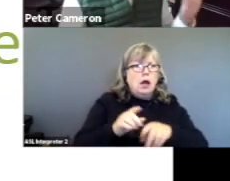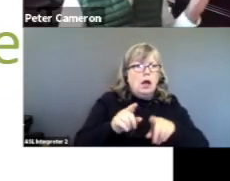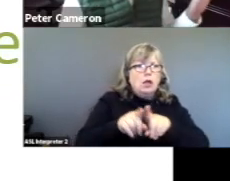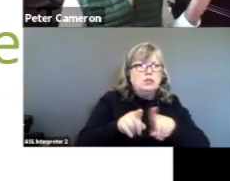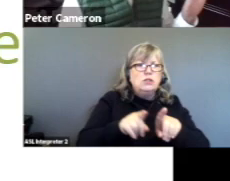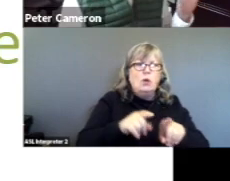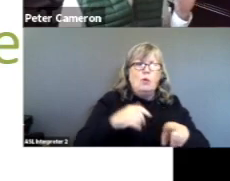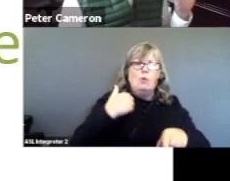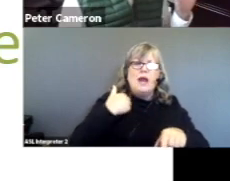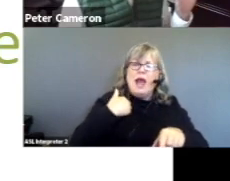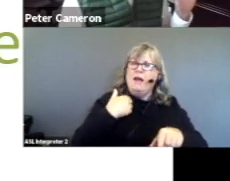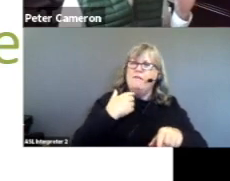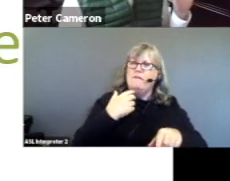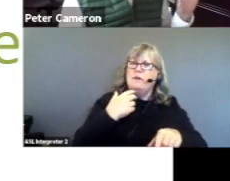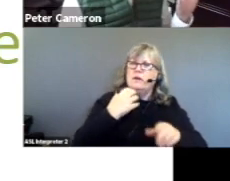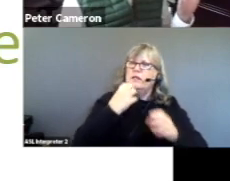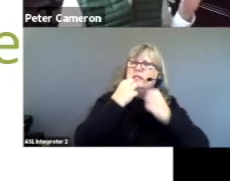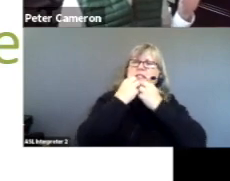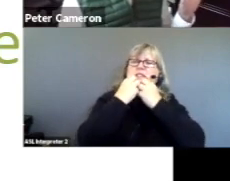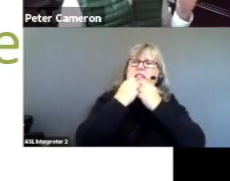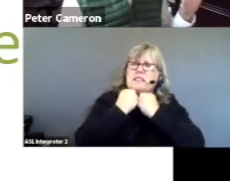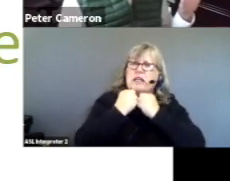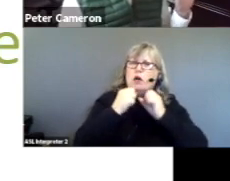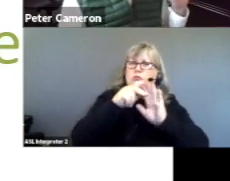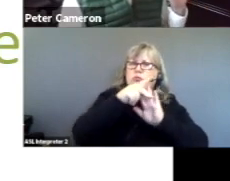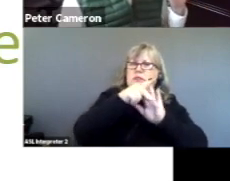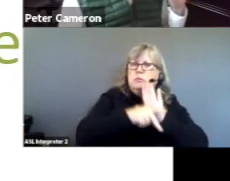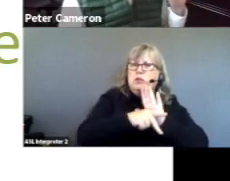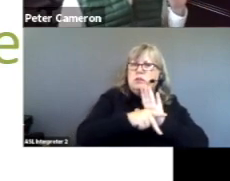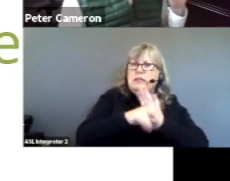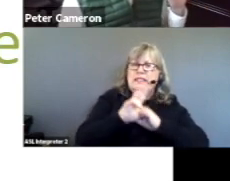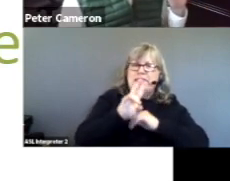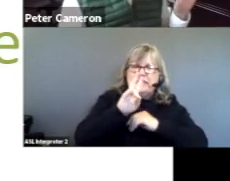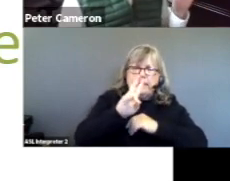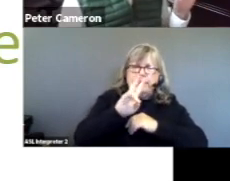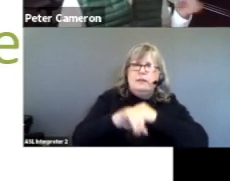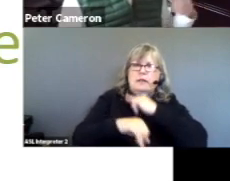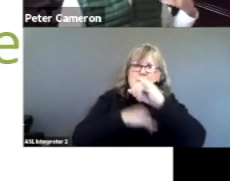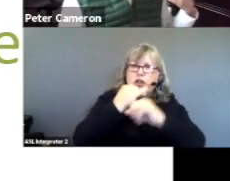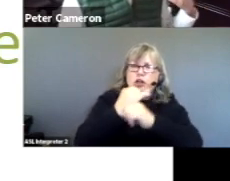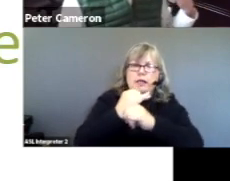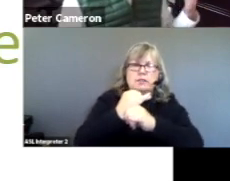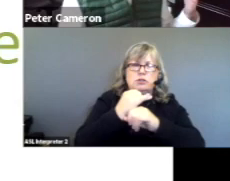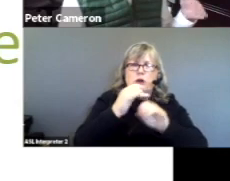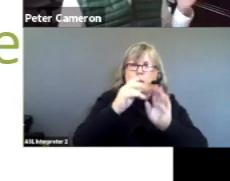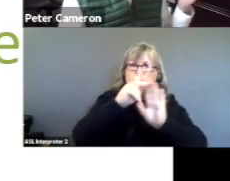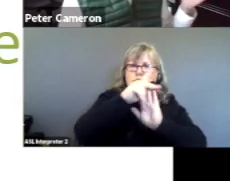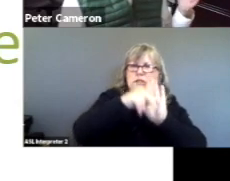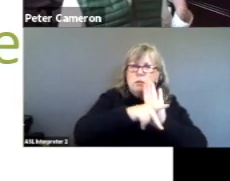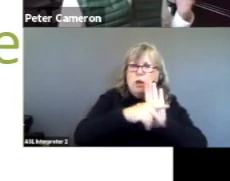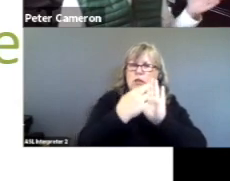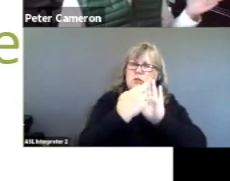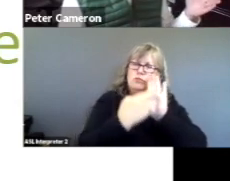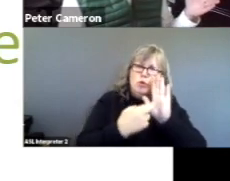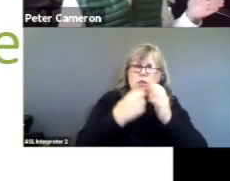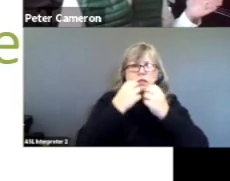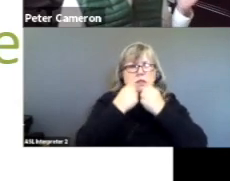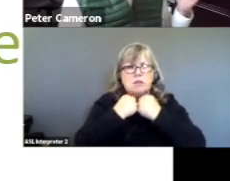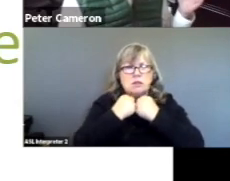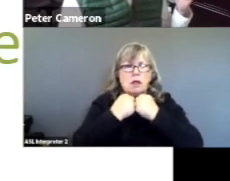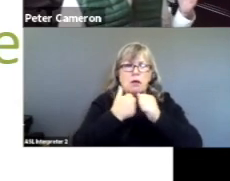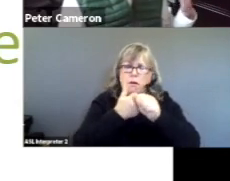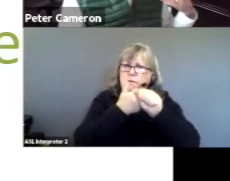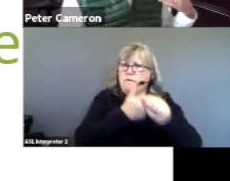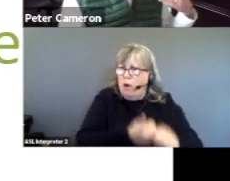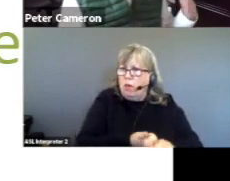these are worldwide 7 international principles that all co-ops abide by, not perfectly,